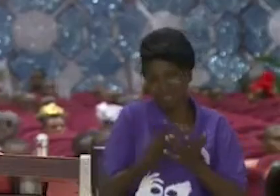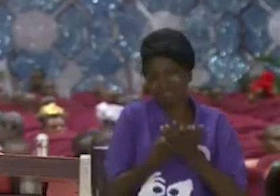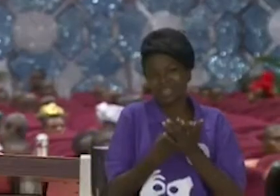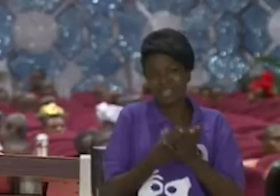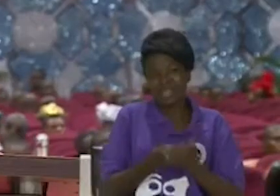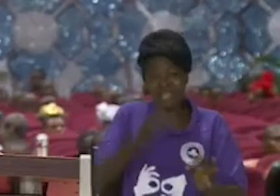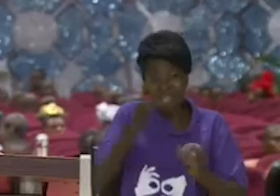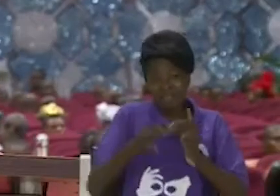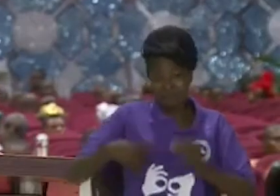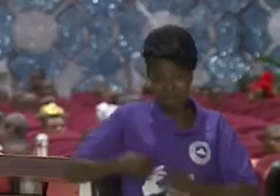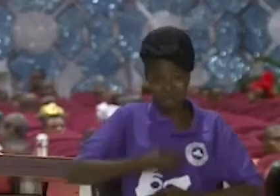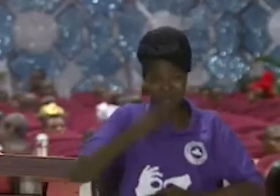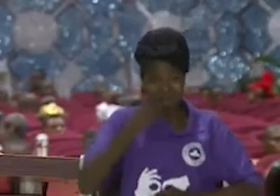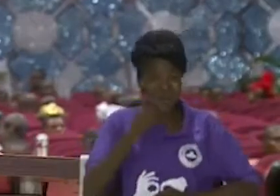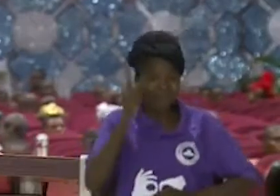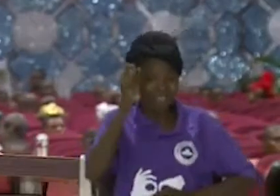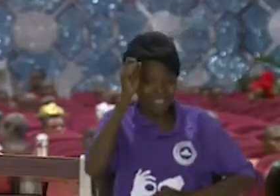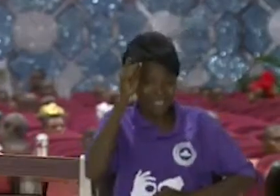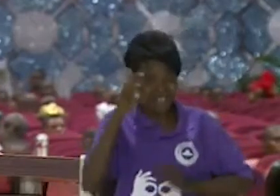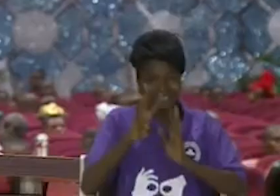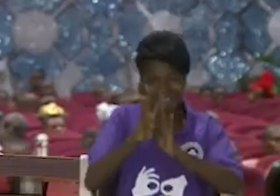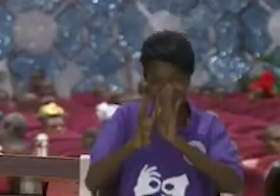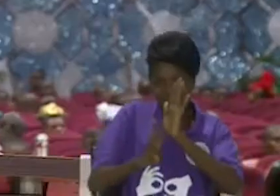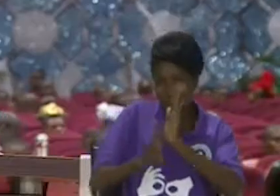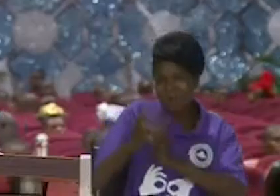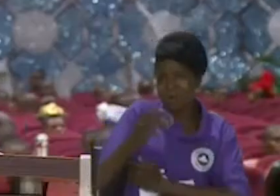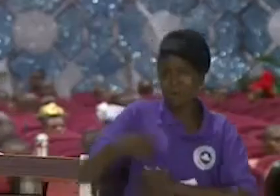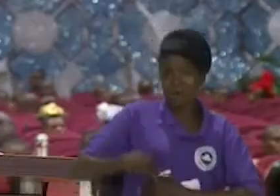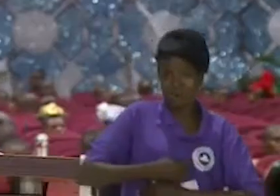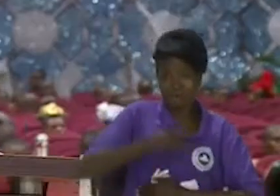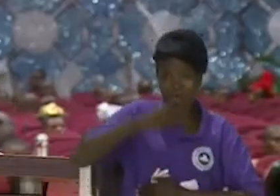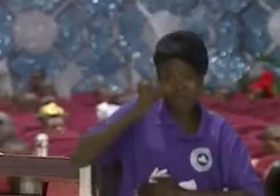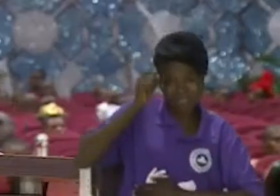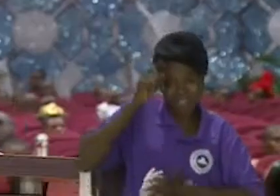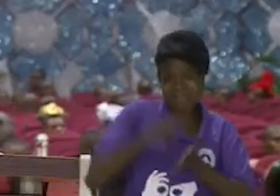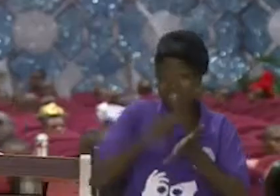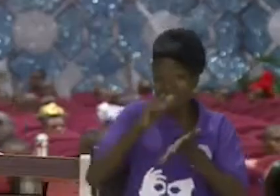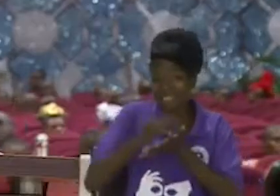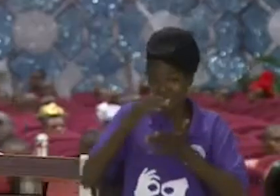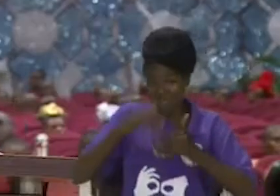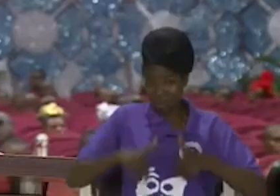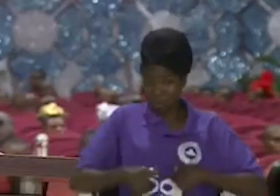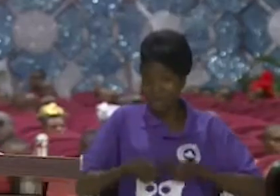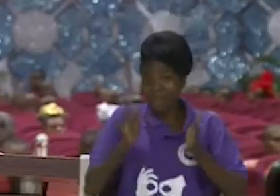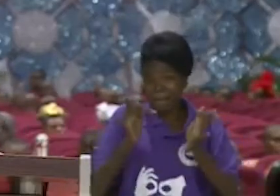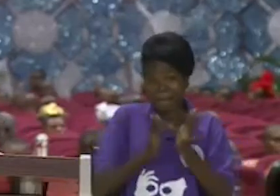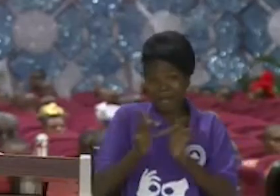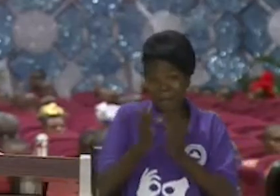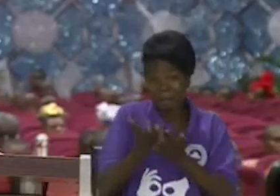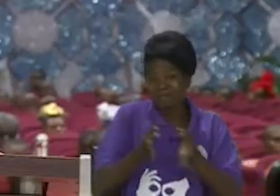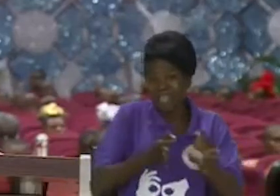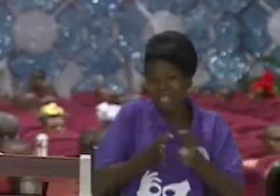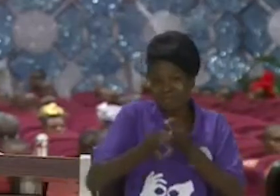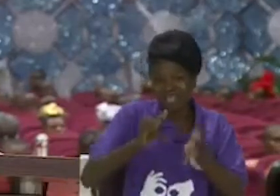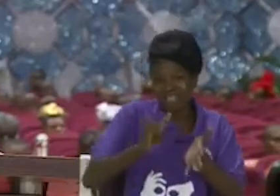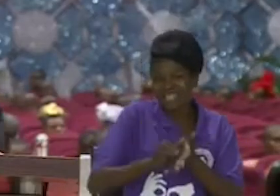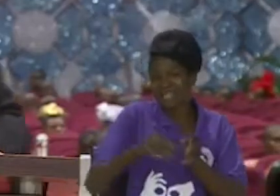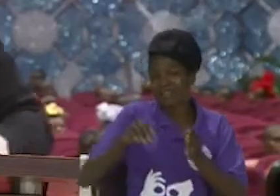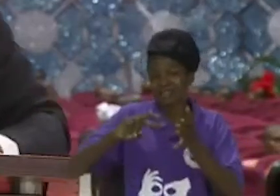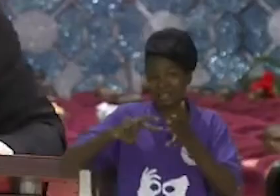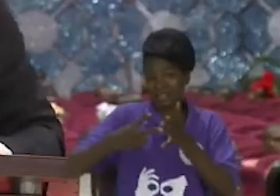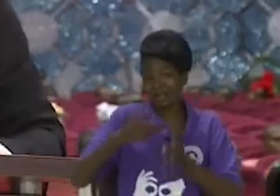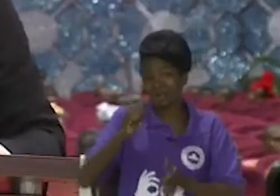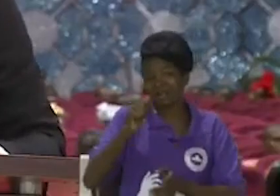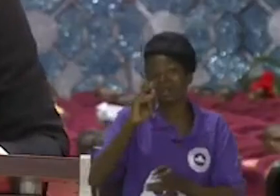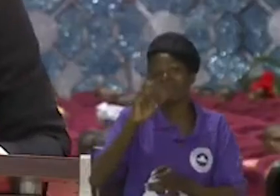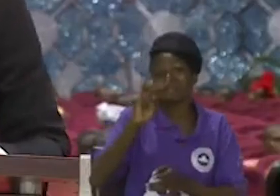if we do not have an idea of what He wants to be done. That is why the scripture says in 2 Timothy chapter 2, verse 15. 2